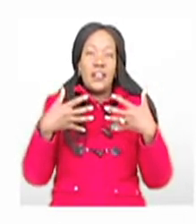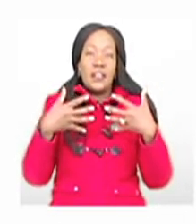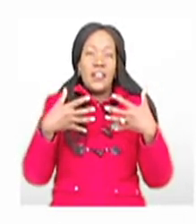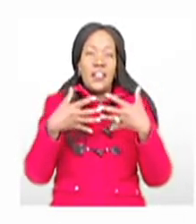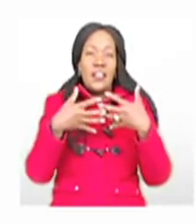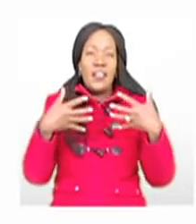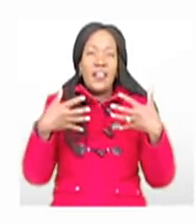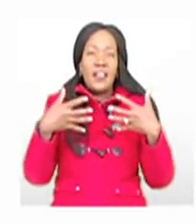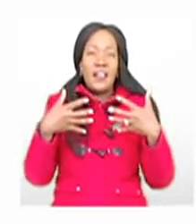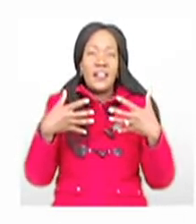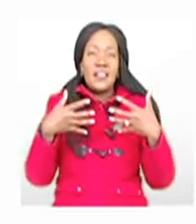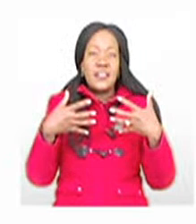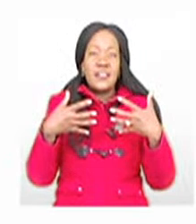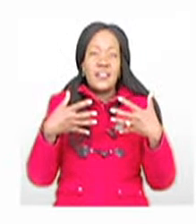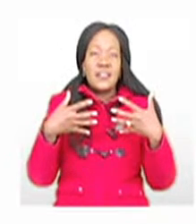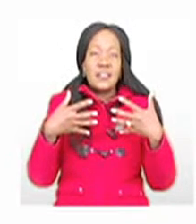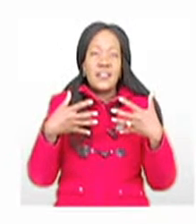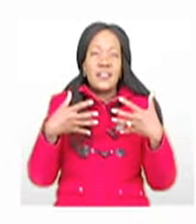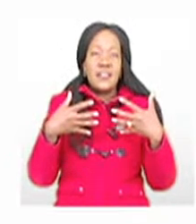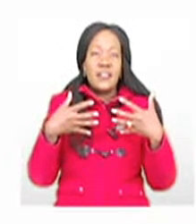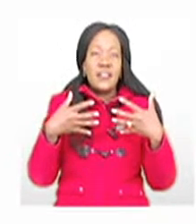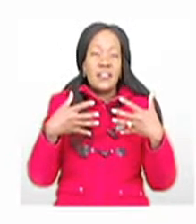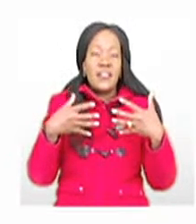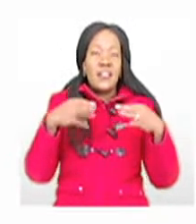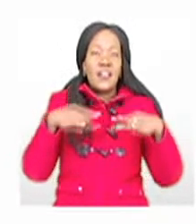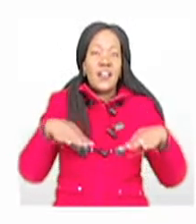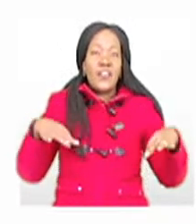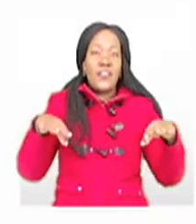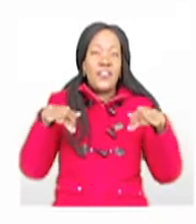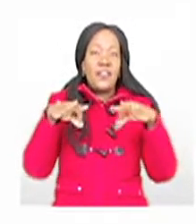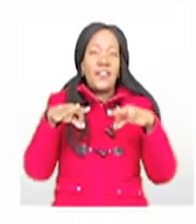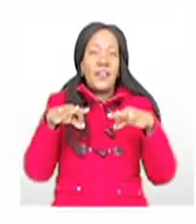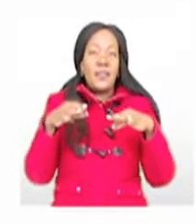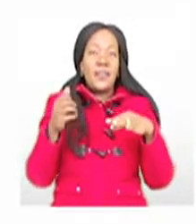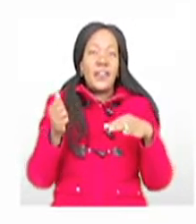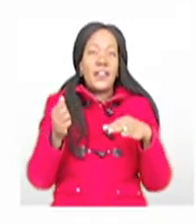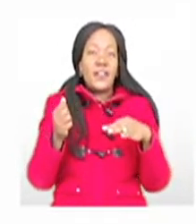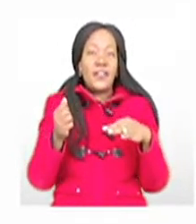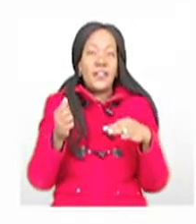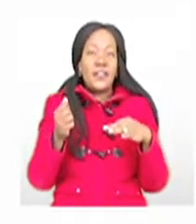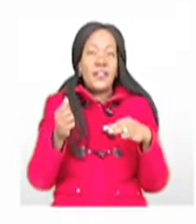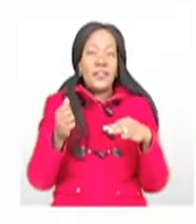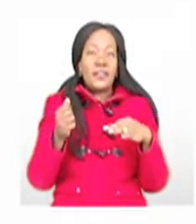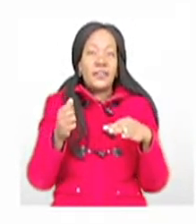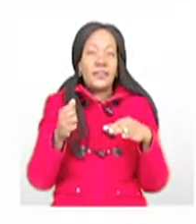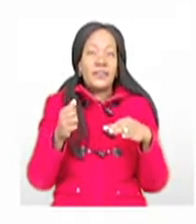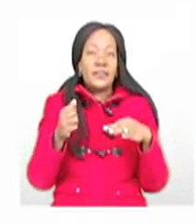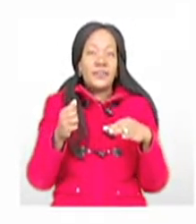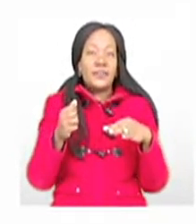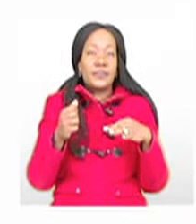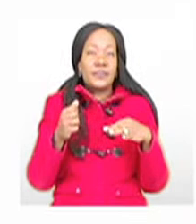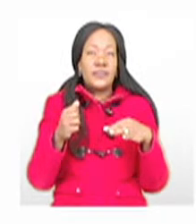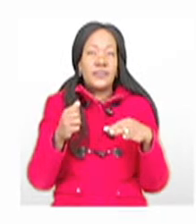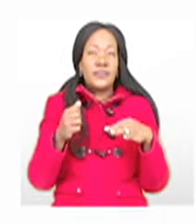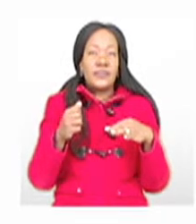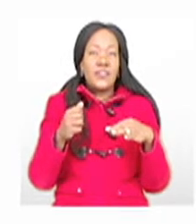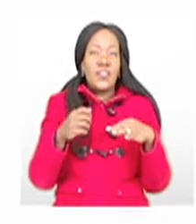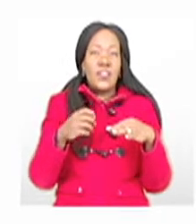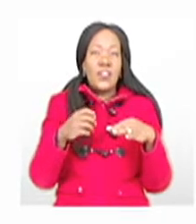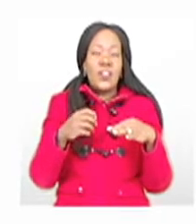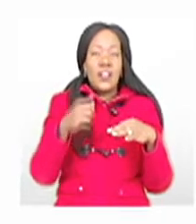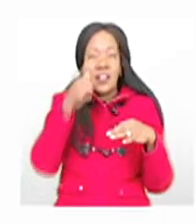gates that are on the farm? Remember, we are talking about the